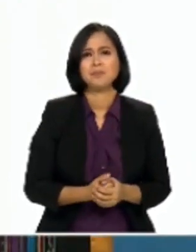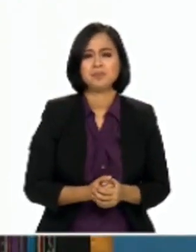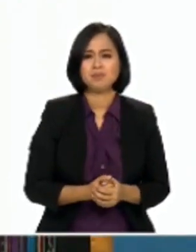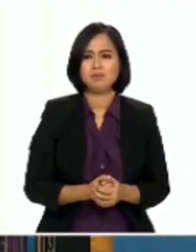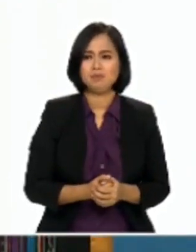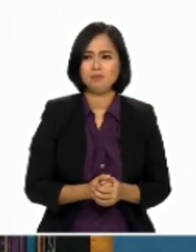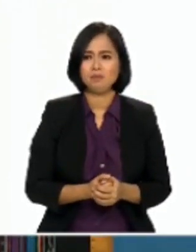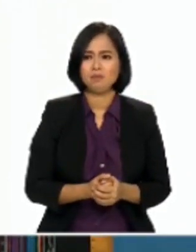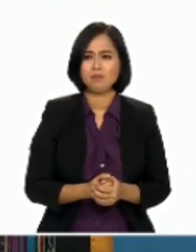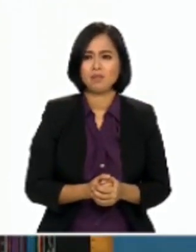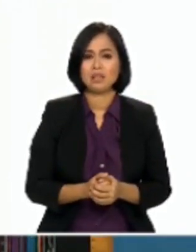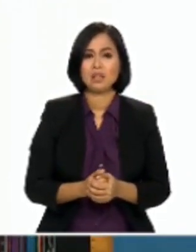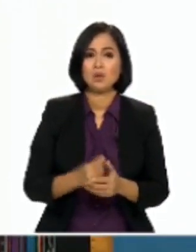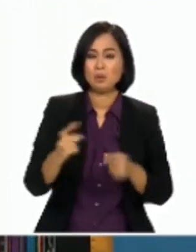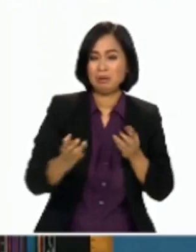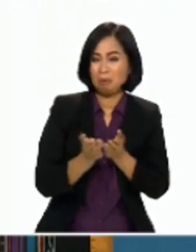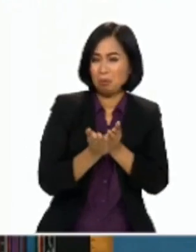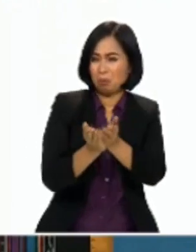Tayo ang umatras.